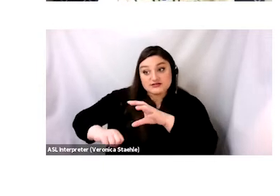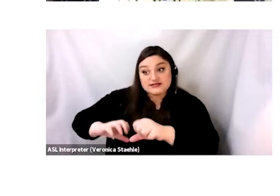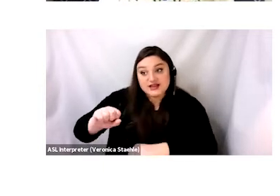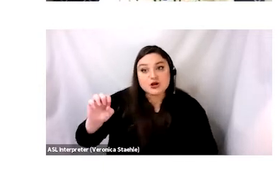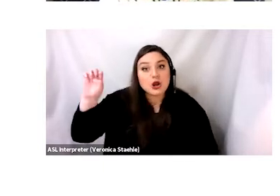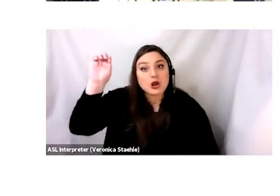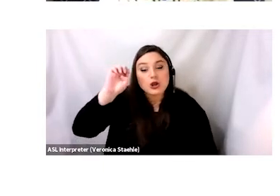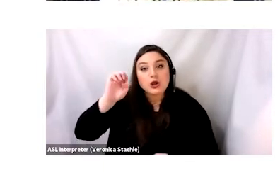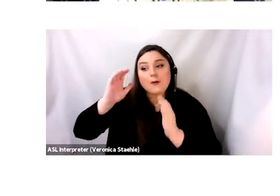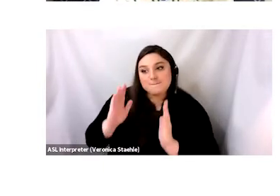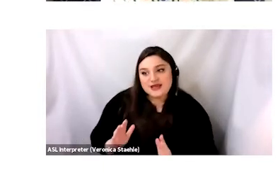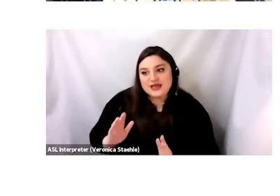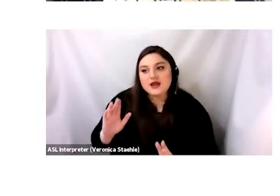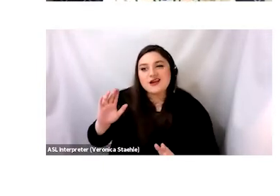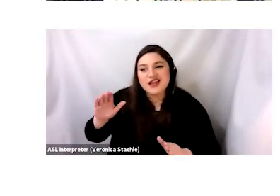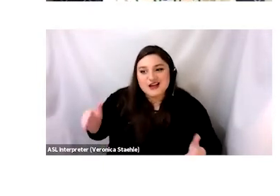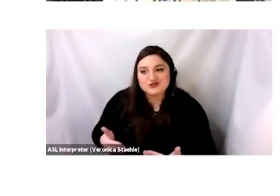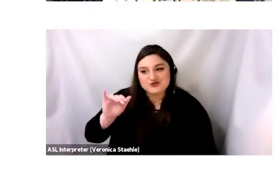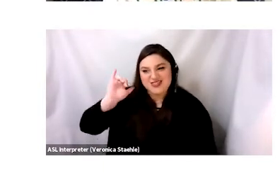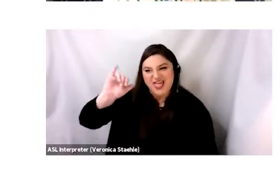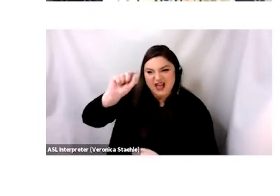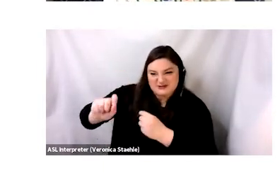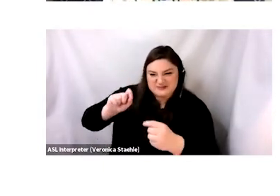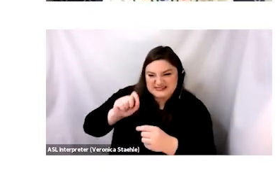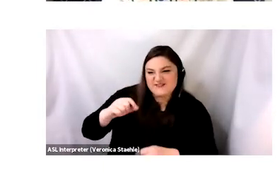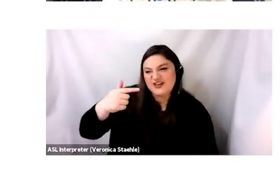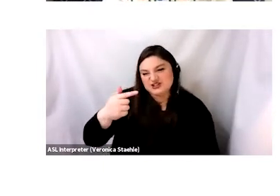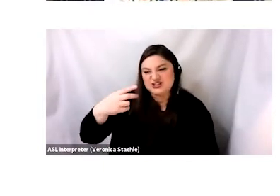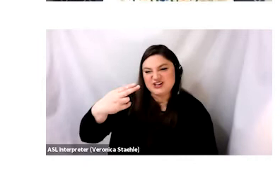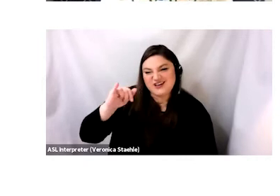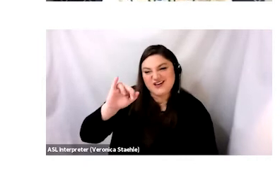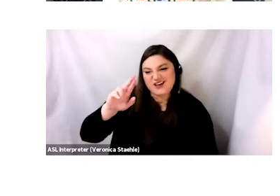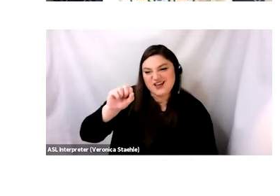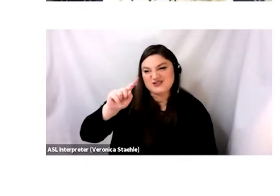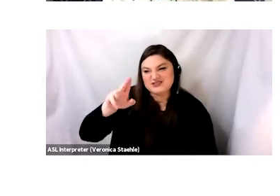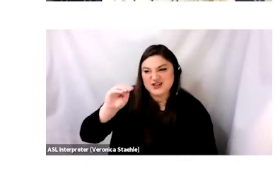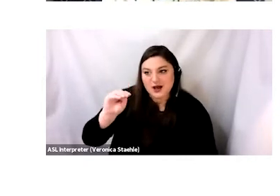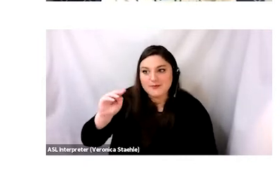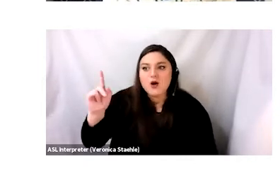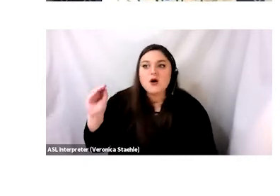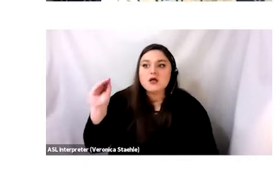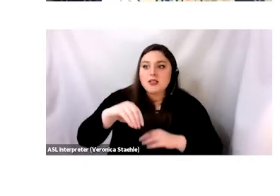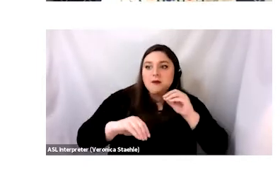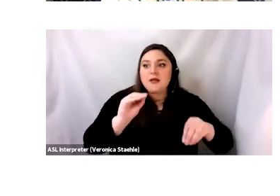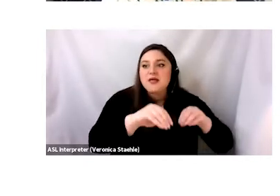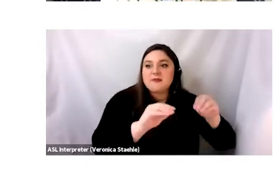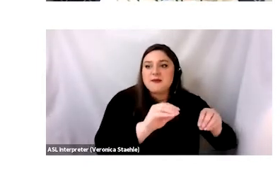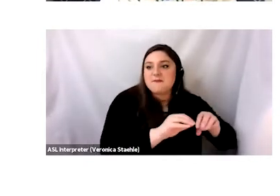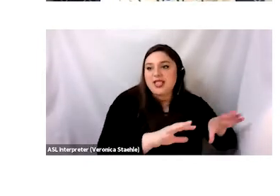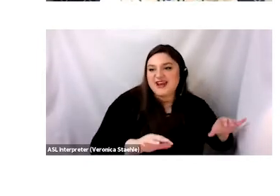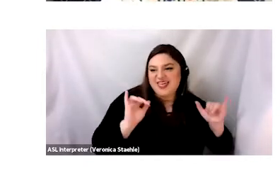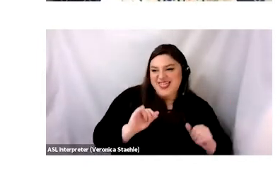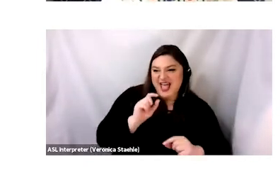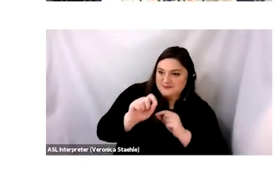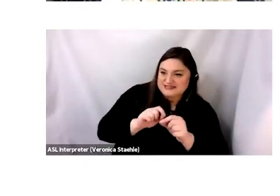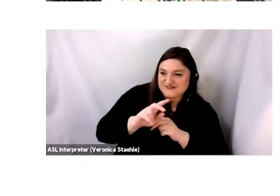introduced this species of cottonseed into agricultural cycles in West African parts of Asia, as Sha'Mira said. So it's not just that they're growing and